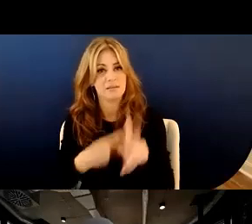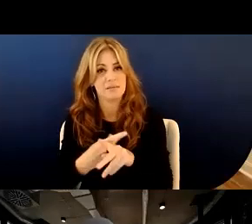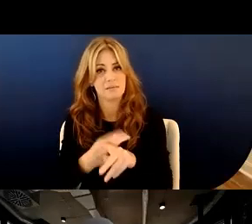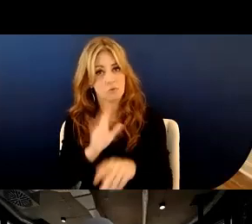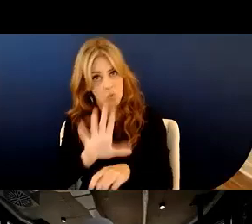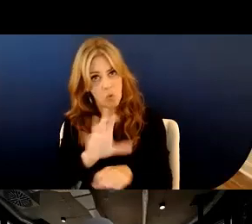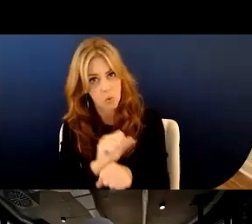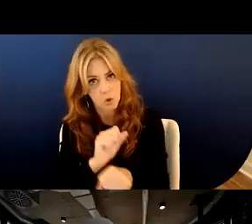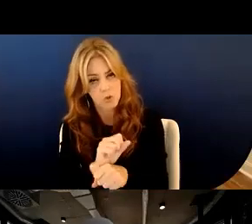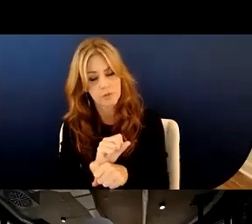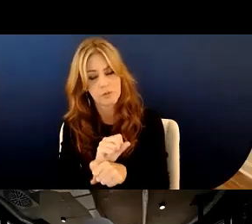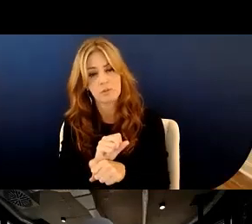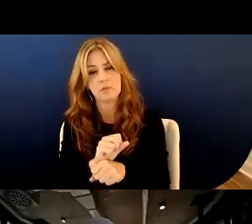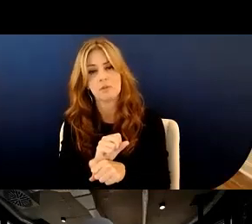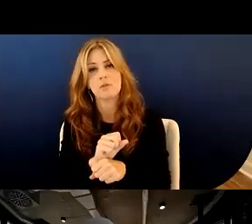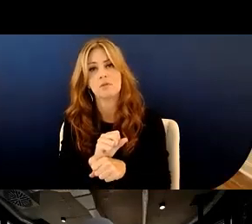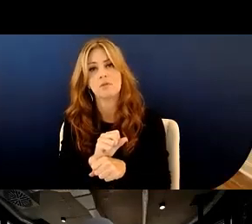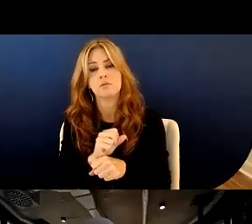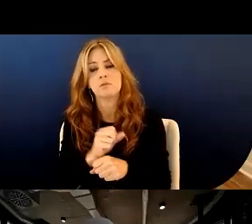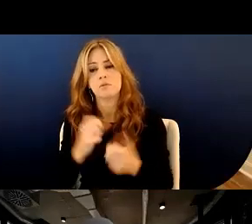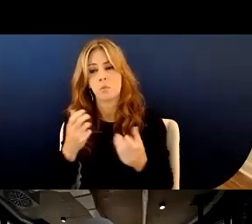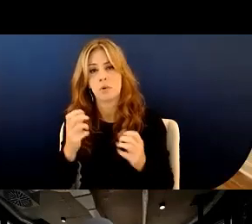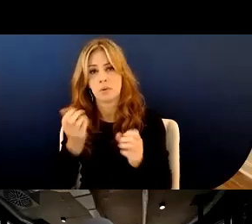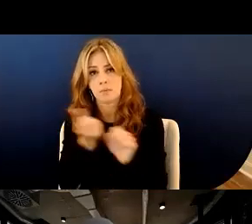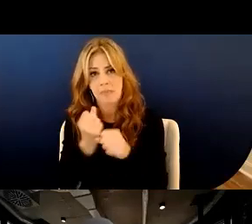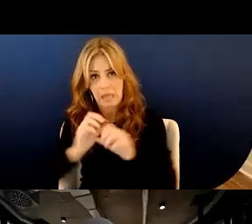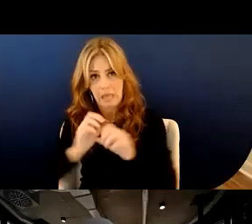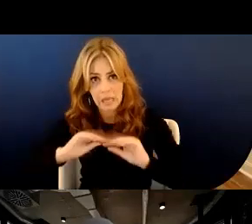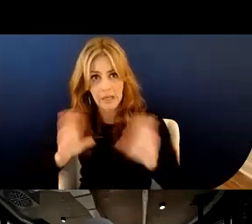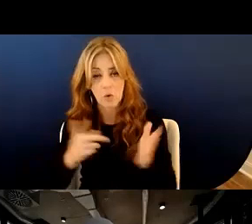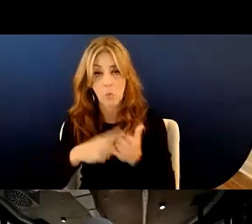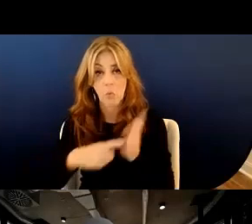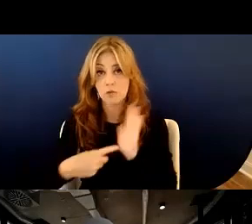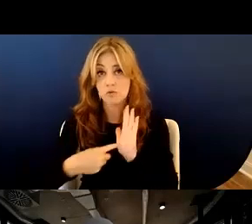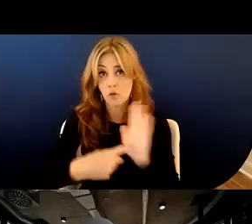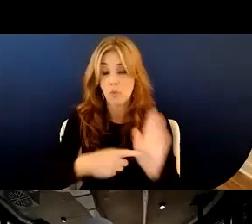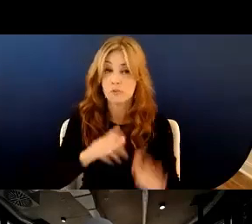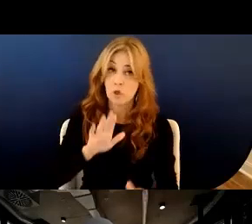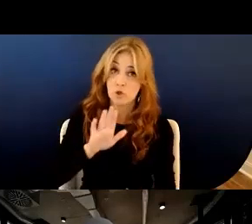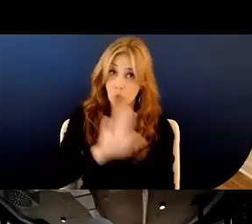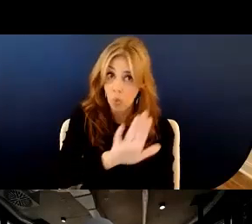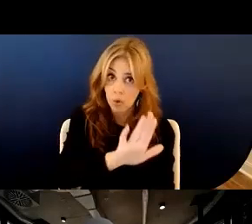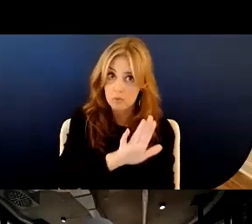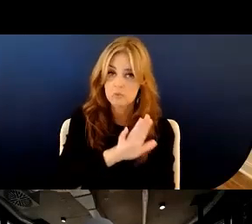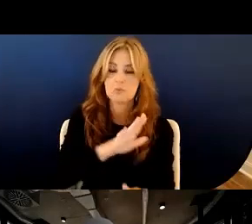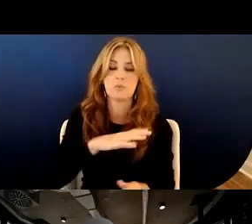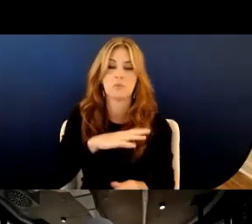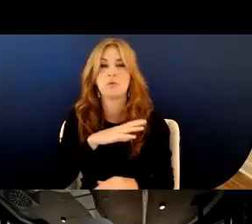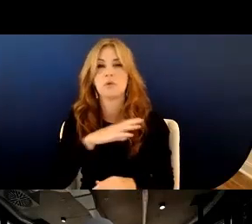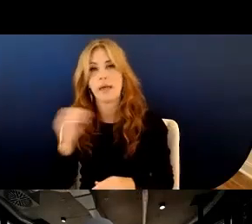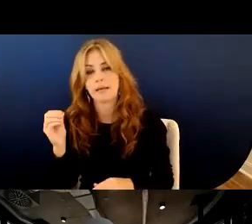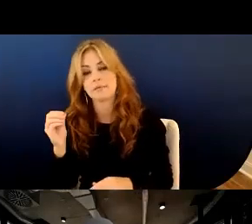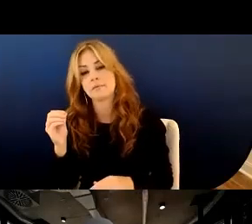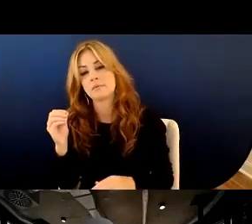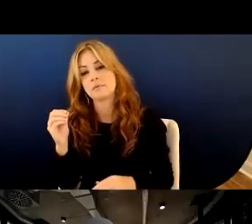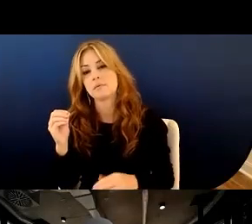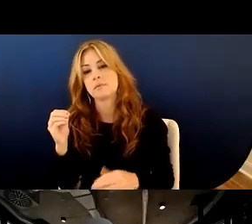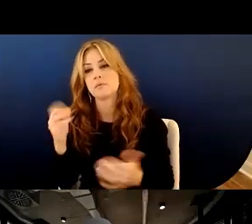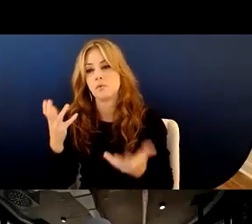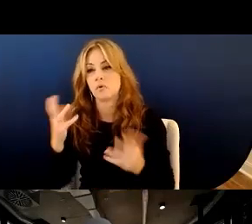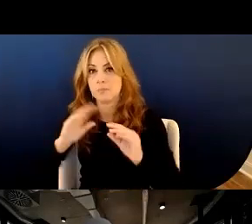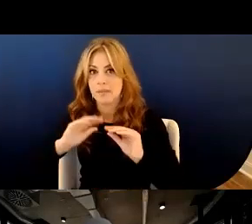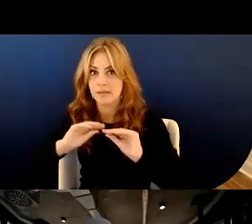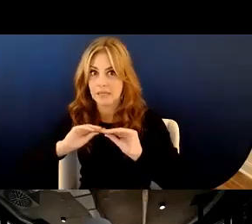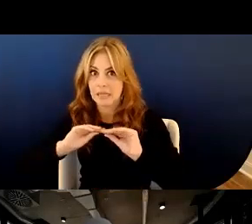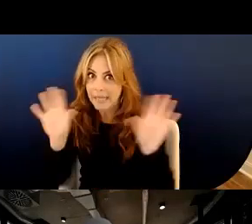want to distinguish between that which you're showing that is yours, and certainly you want to be very clear that